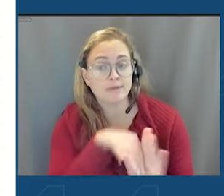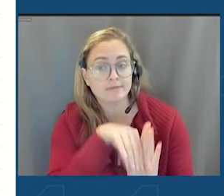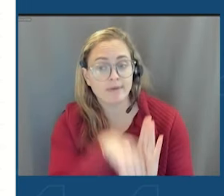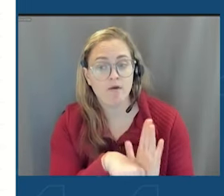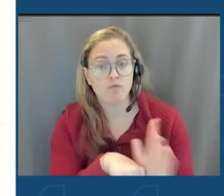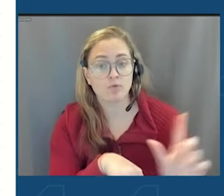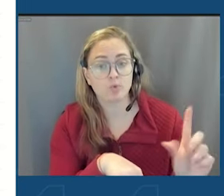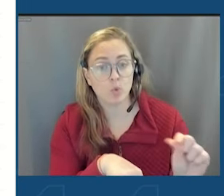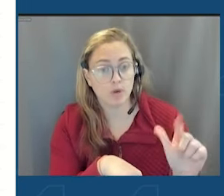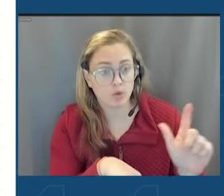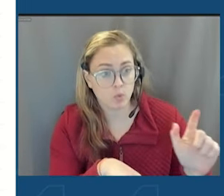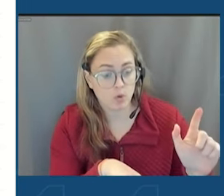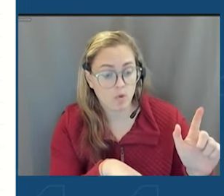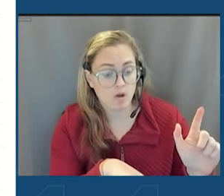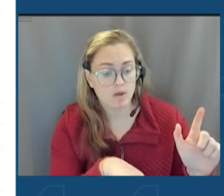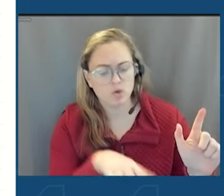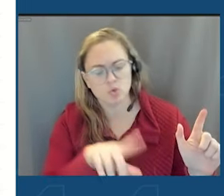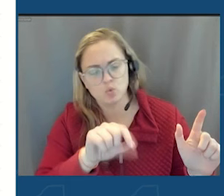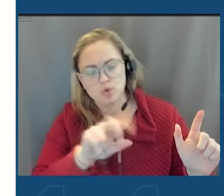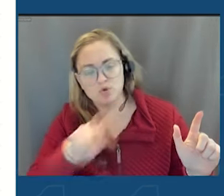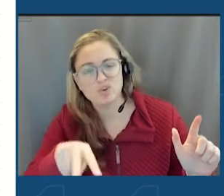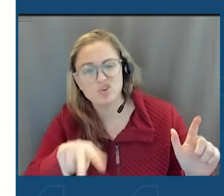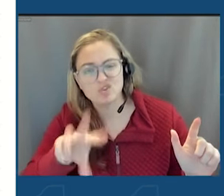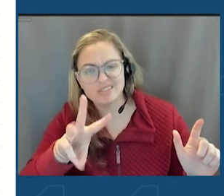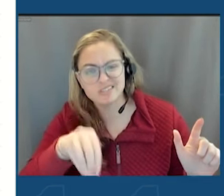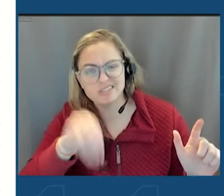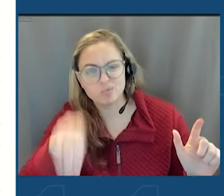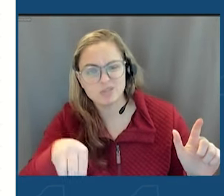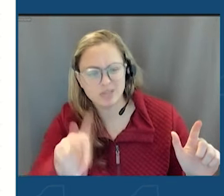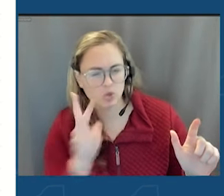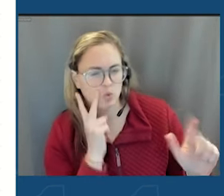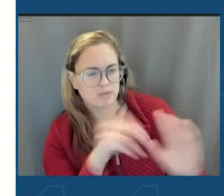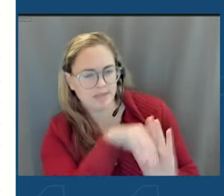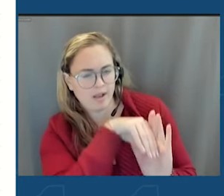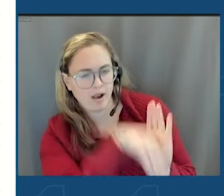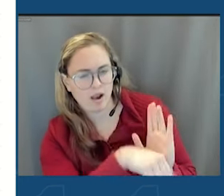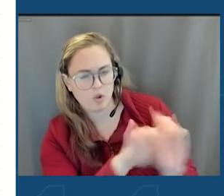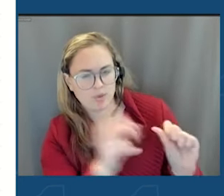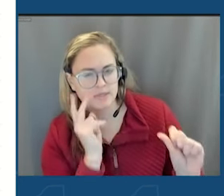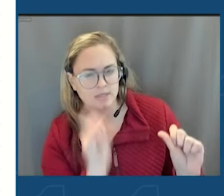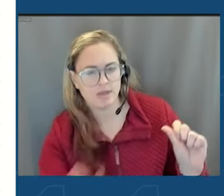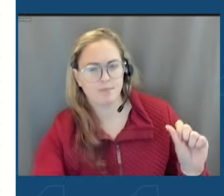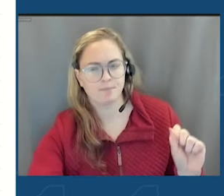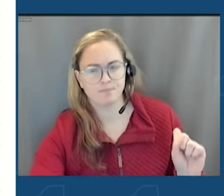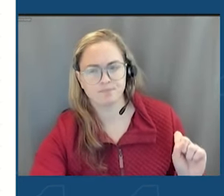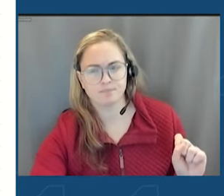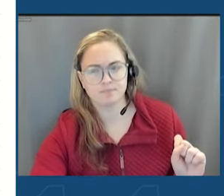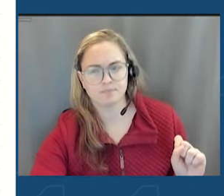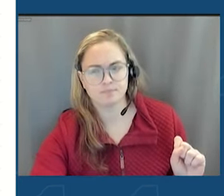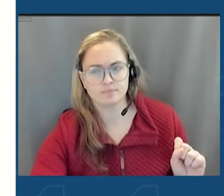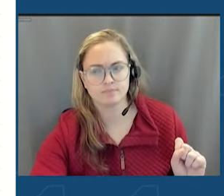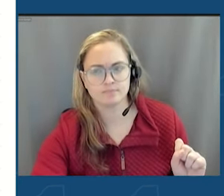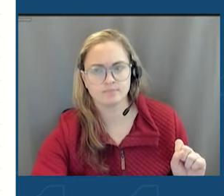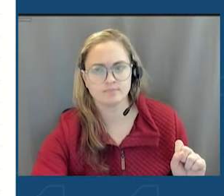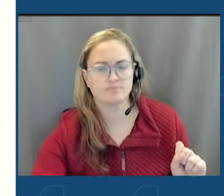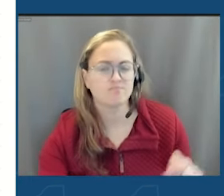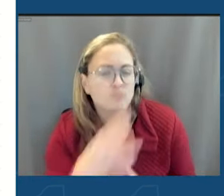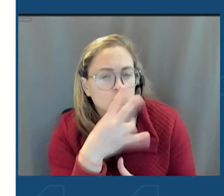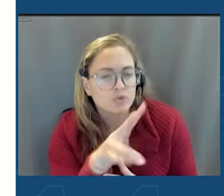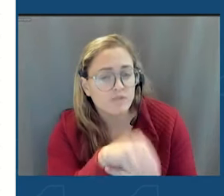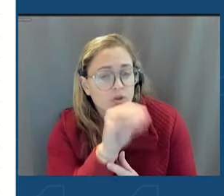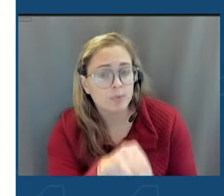to 2022 by 16%. You can see the chart that starts in 2017. Down 17% in New York